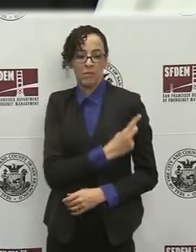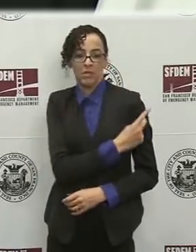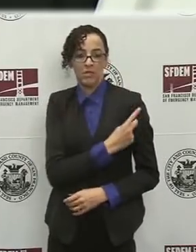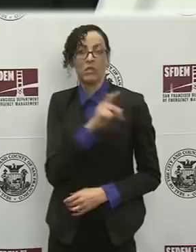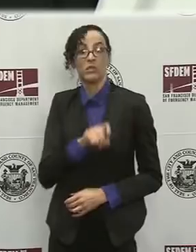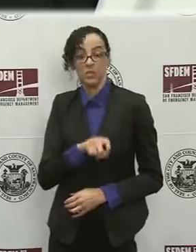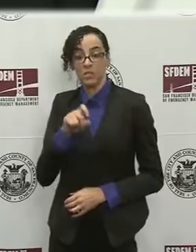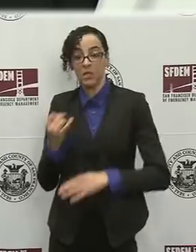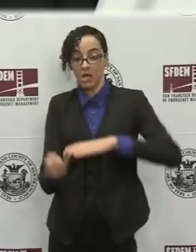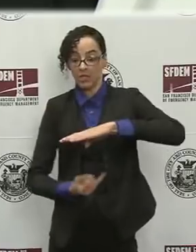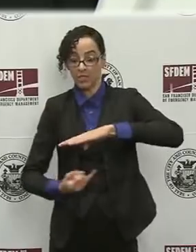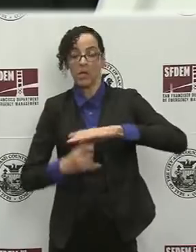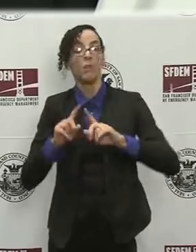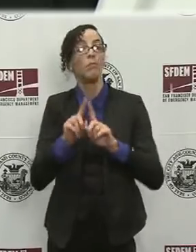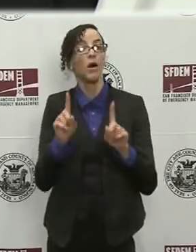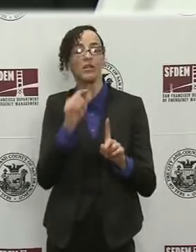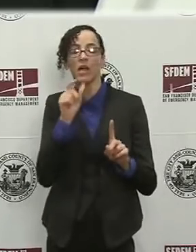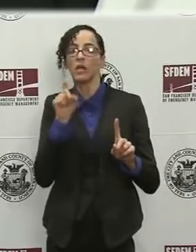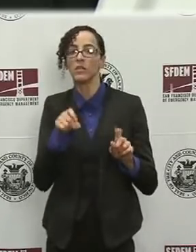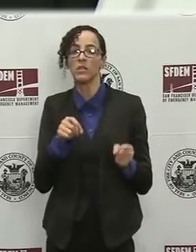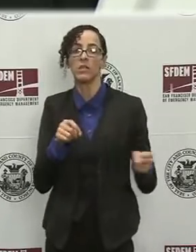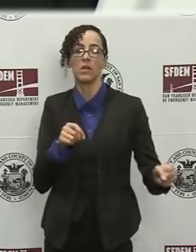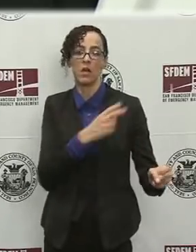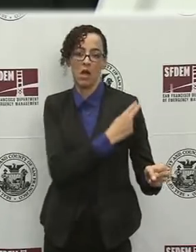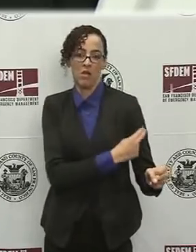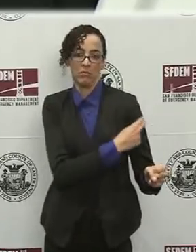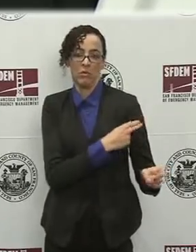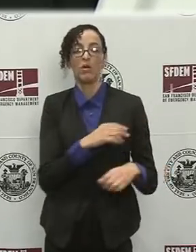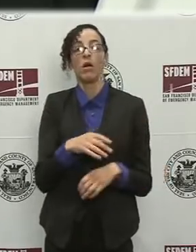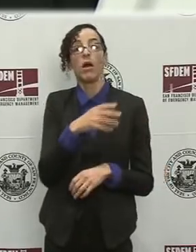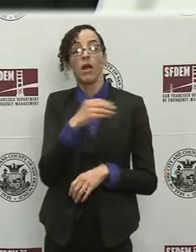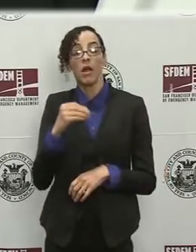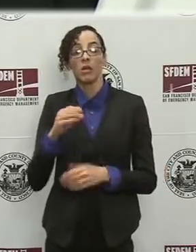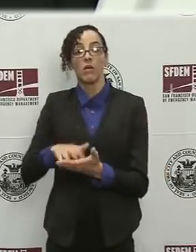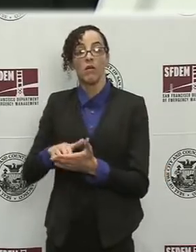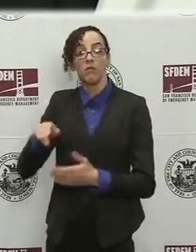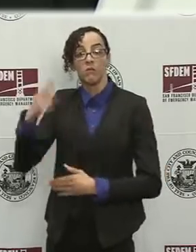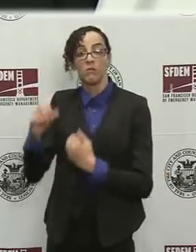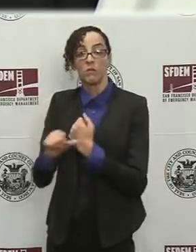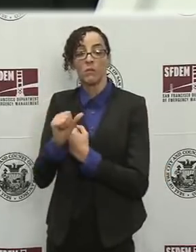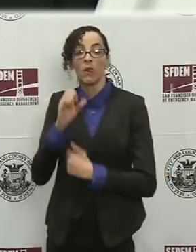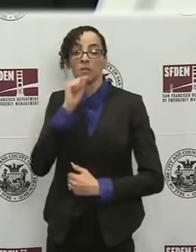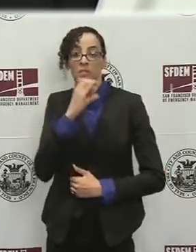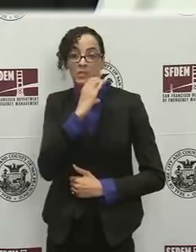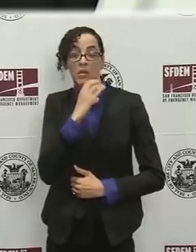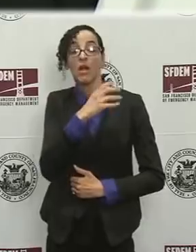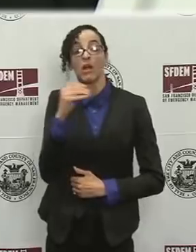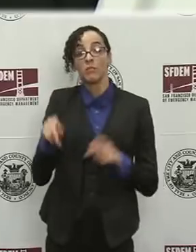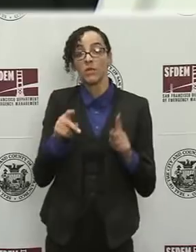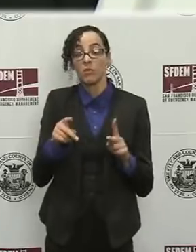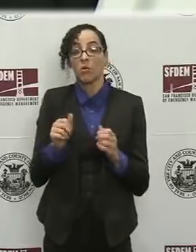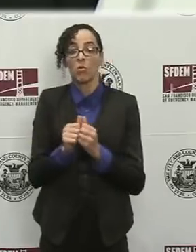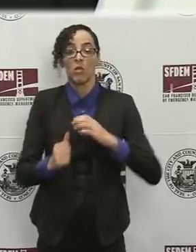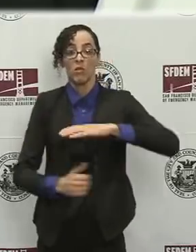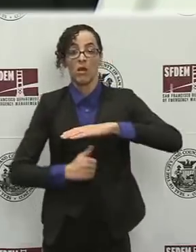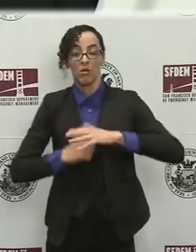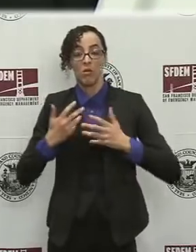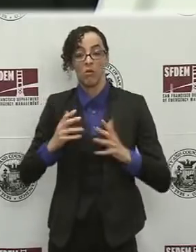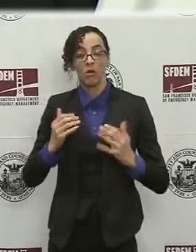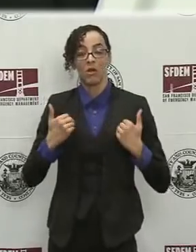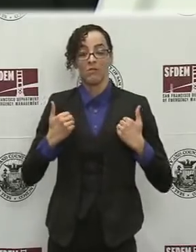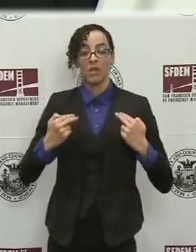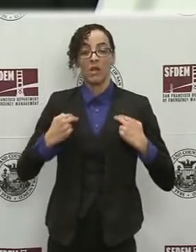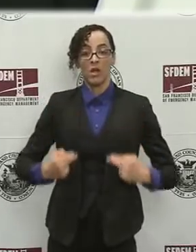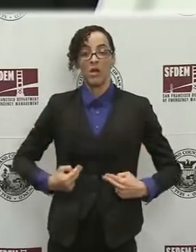the hospital, and our vulnerable seniors and people with underlying health conditions in our shelters